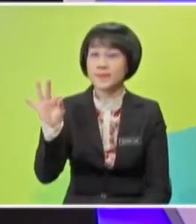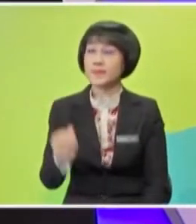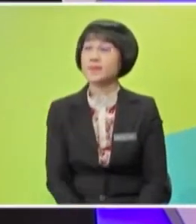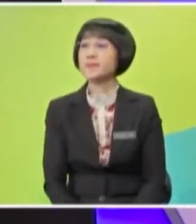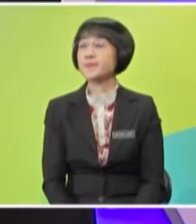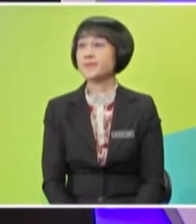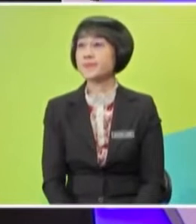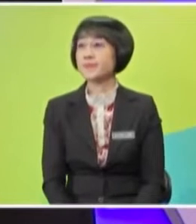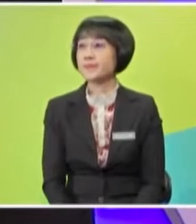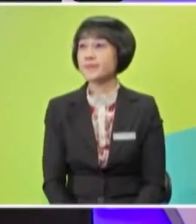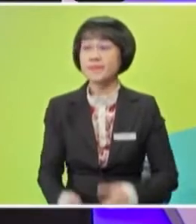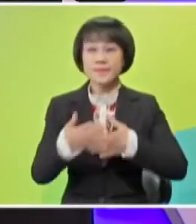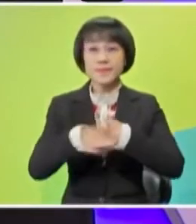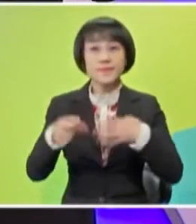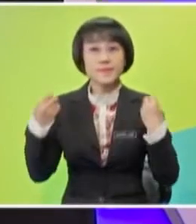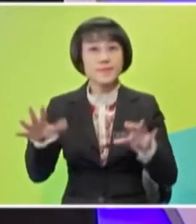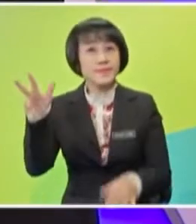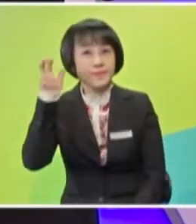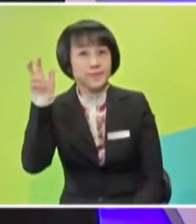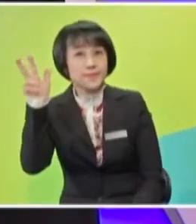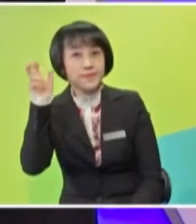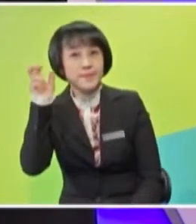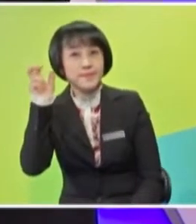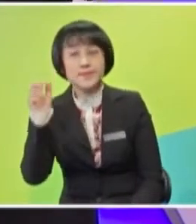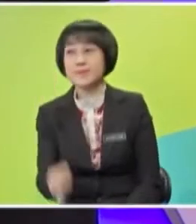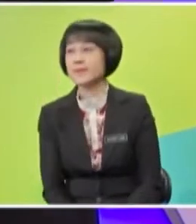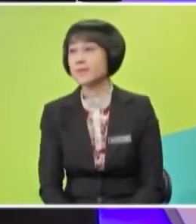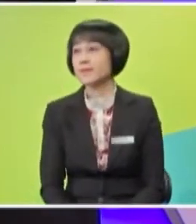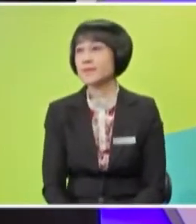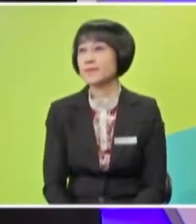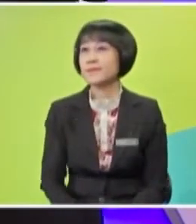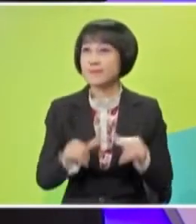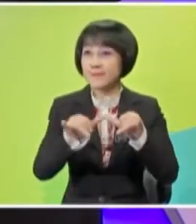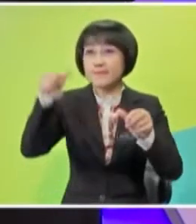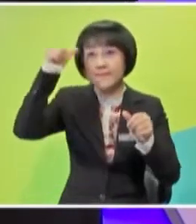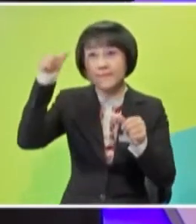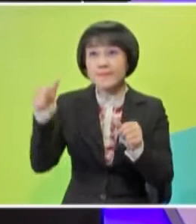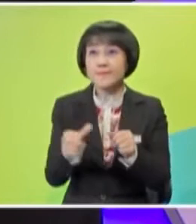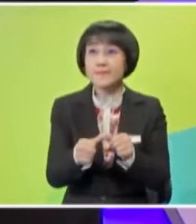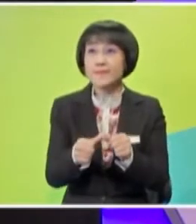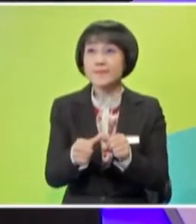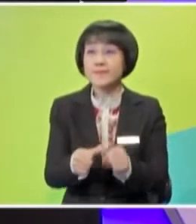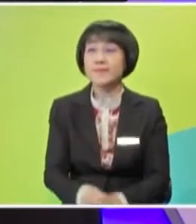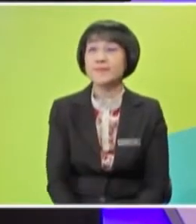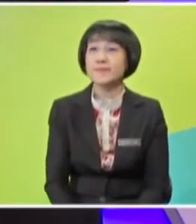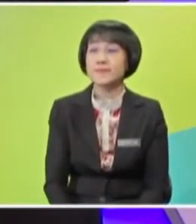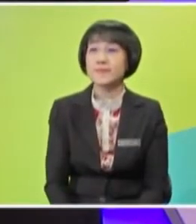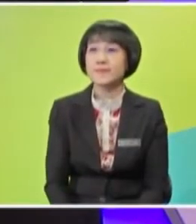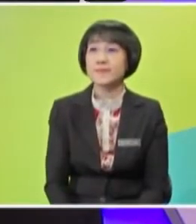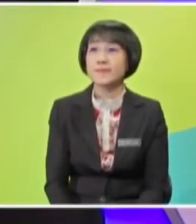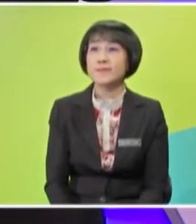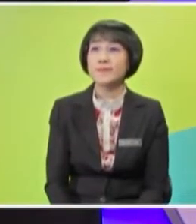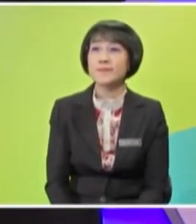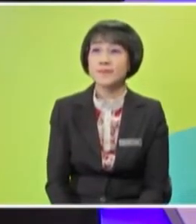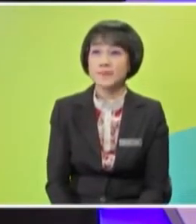you listen for the first time, still remember they already make initial assumptions.